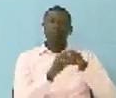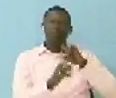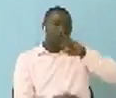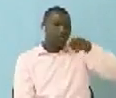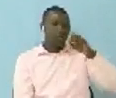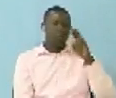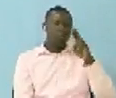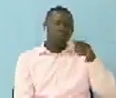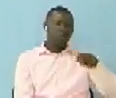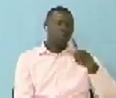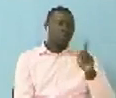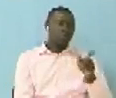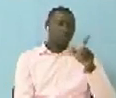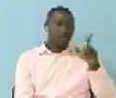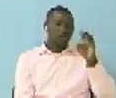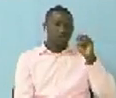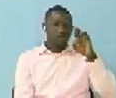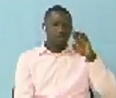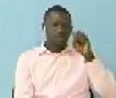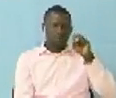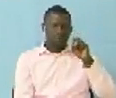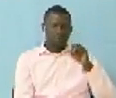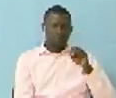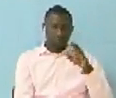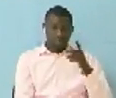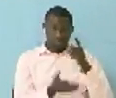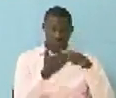That's as far as we've gone, correct?